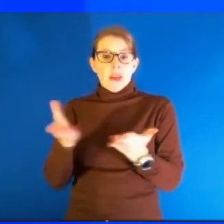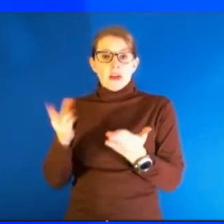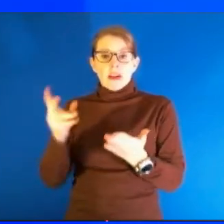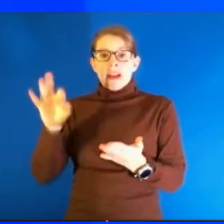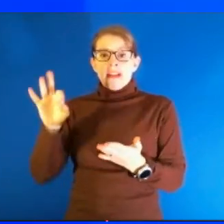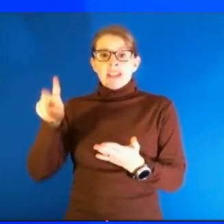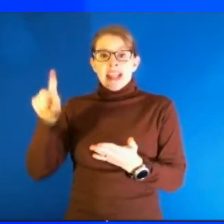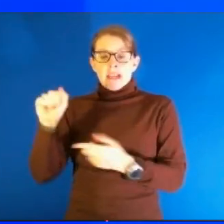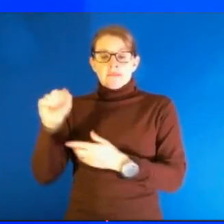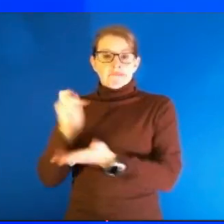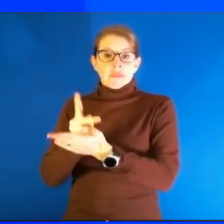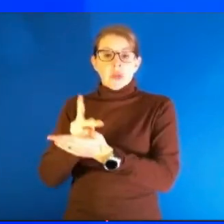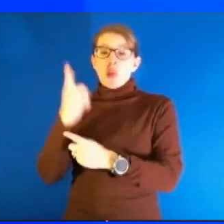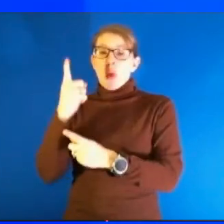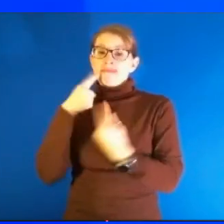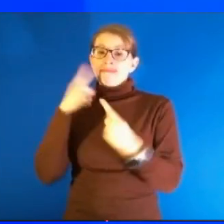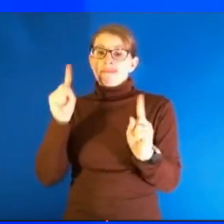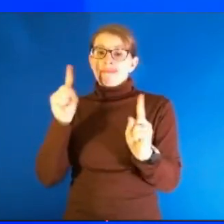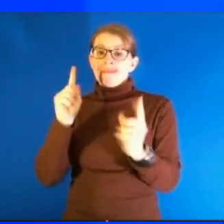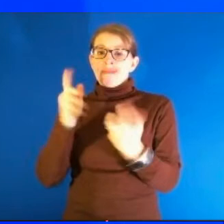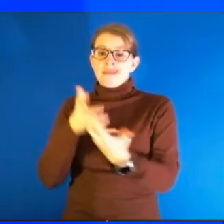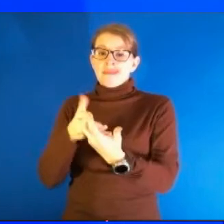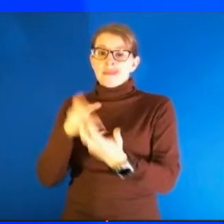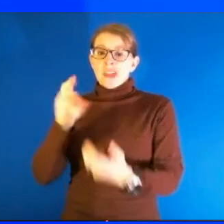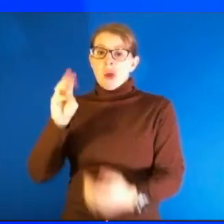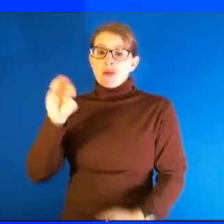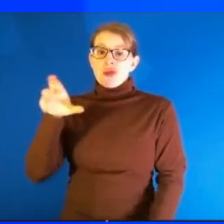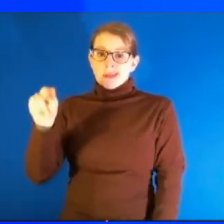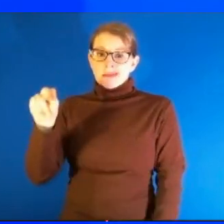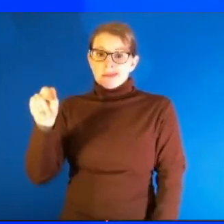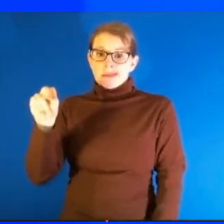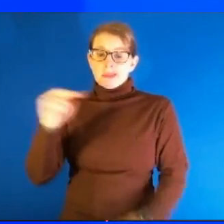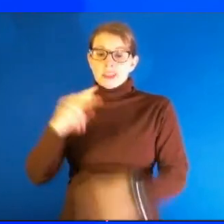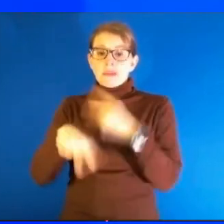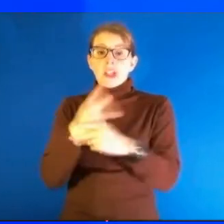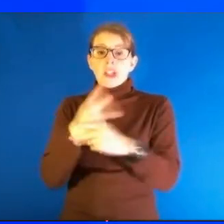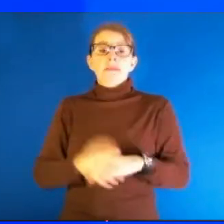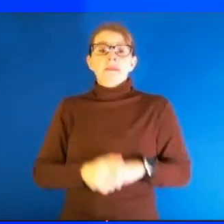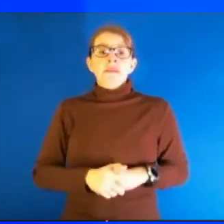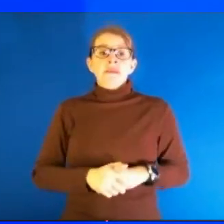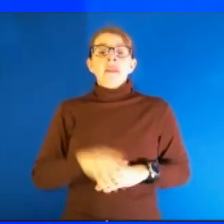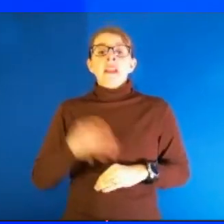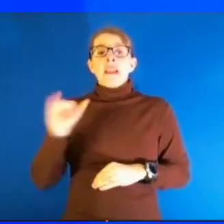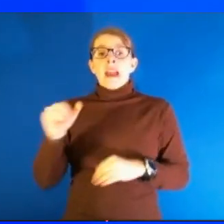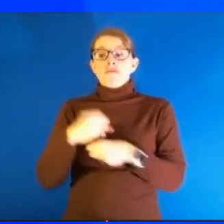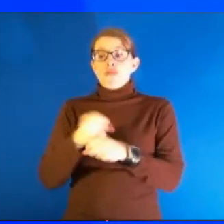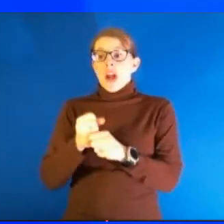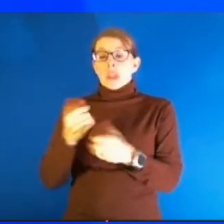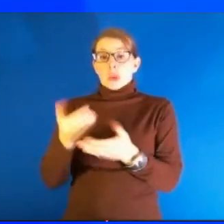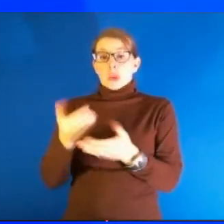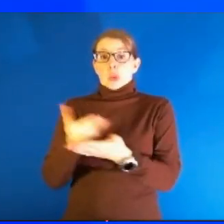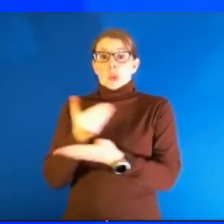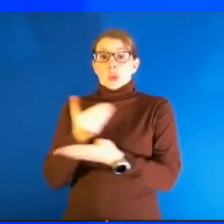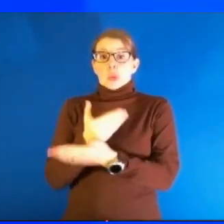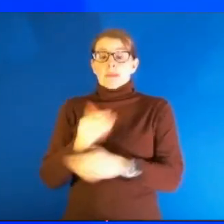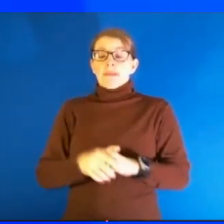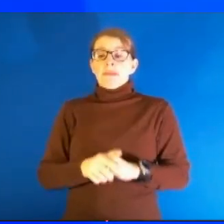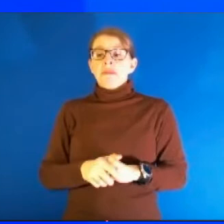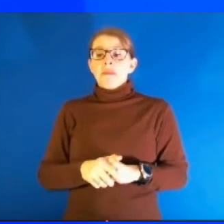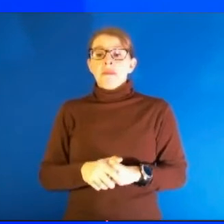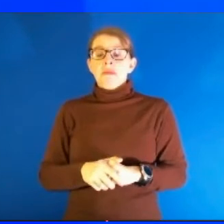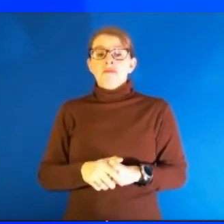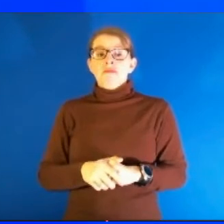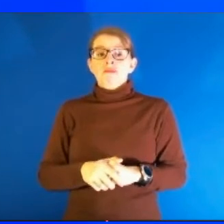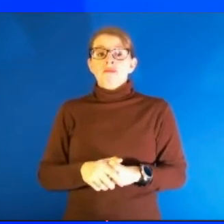that's really working right now for the Omicron variant. So, and that product is newer. And like I've said other times on this